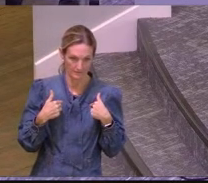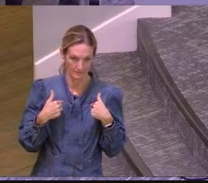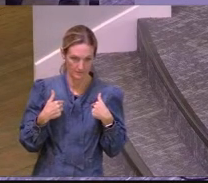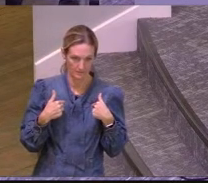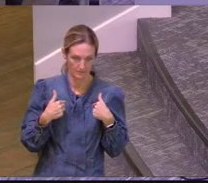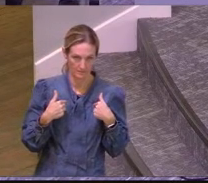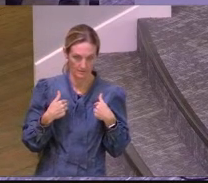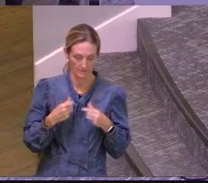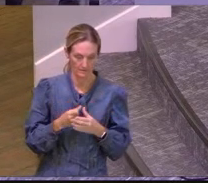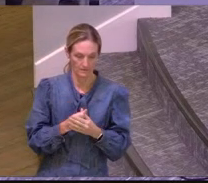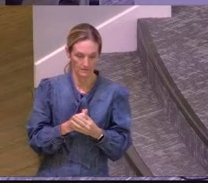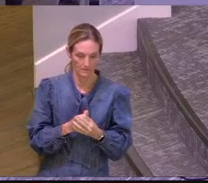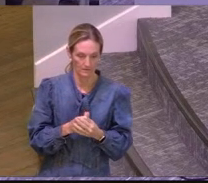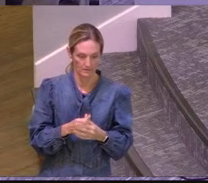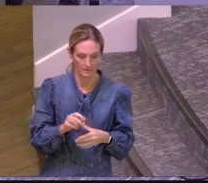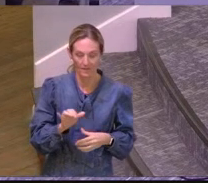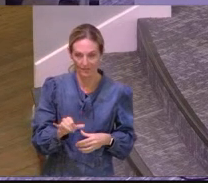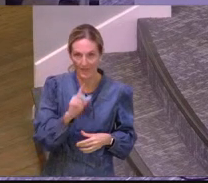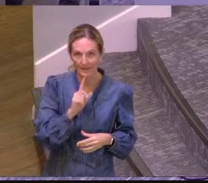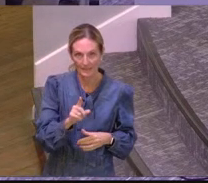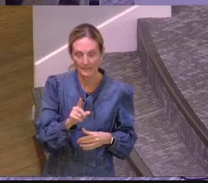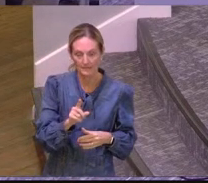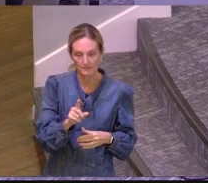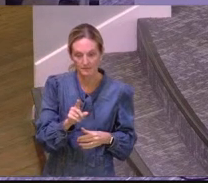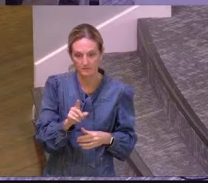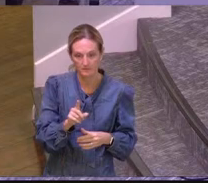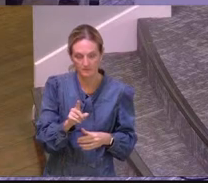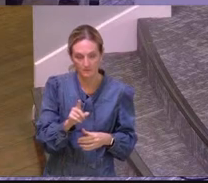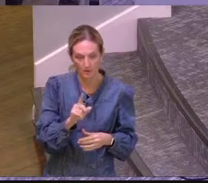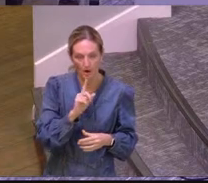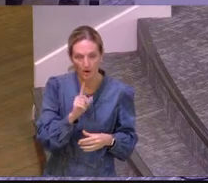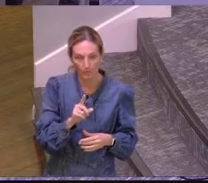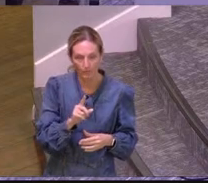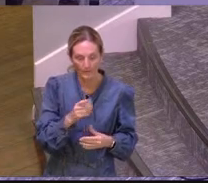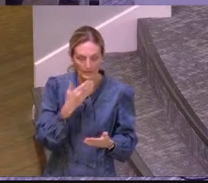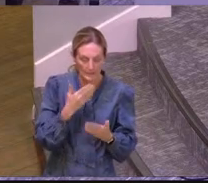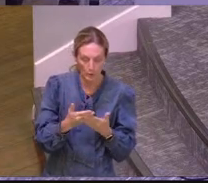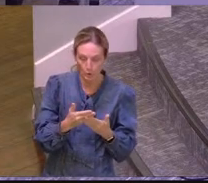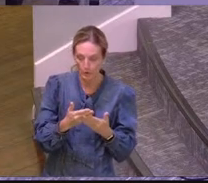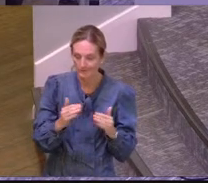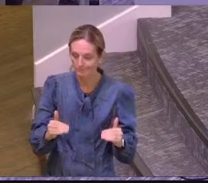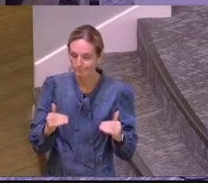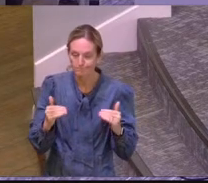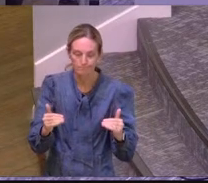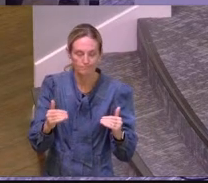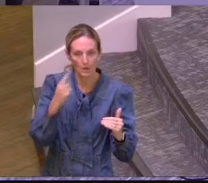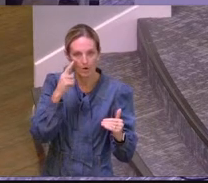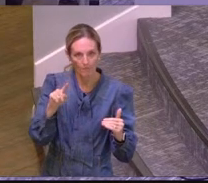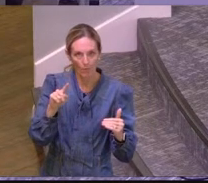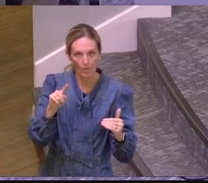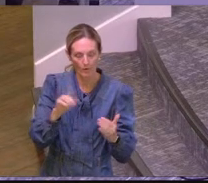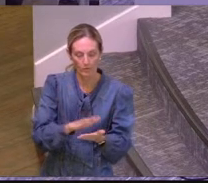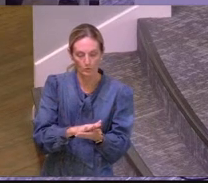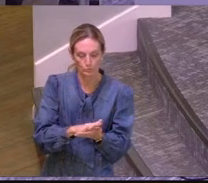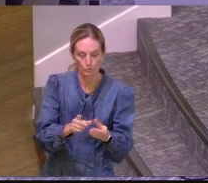a significant step for this school district, both in terms of recognizing its history and